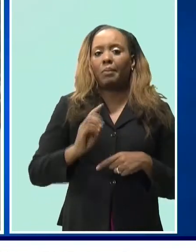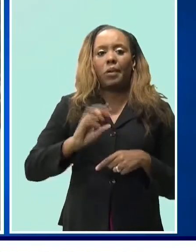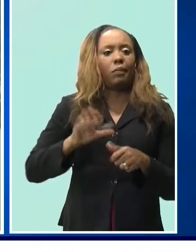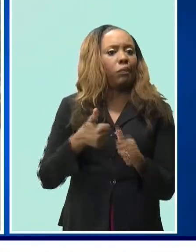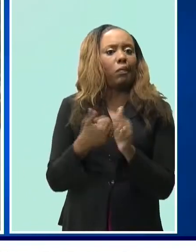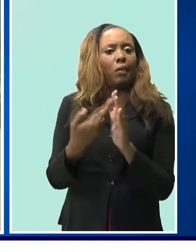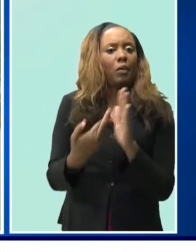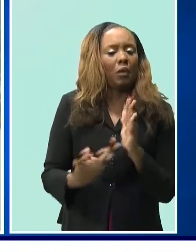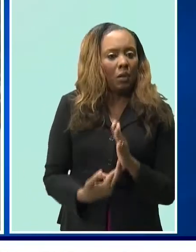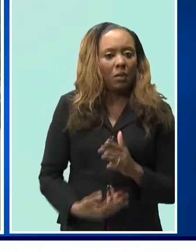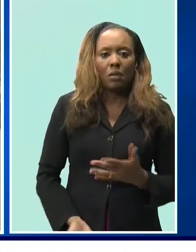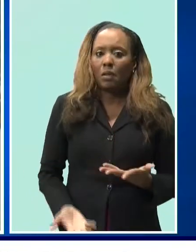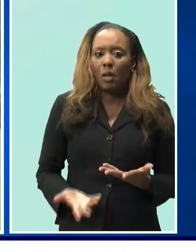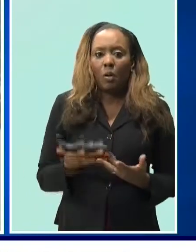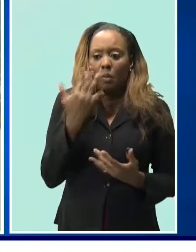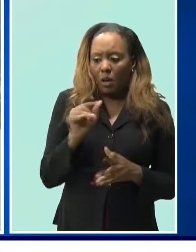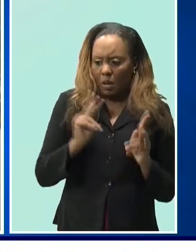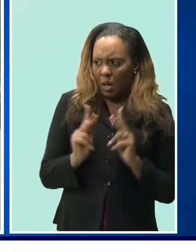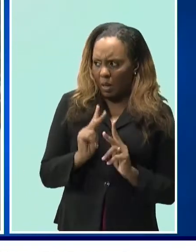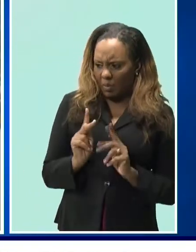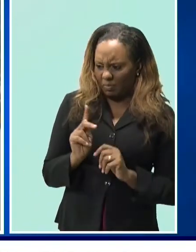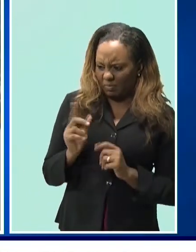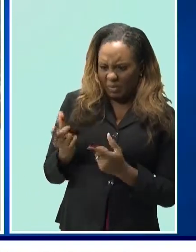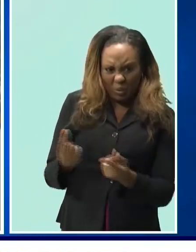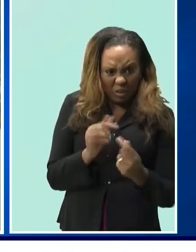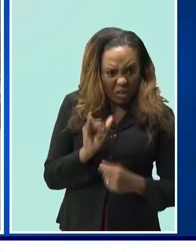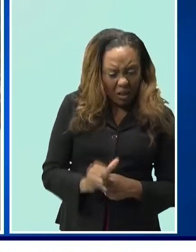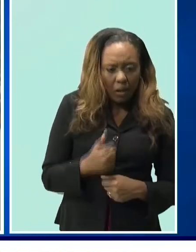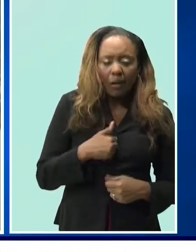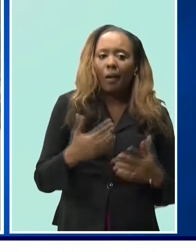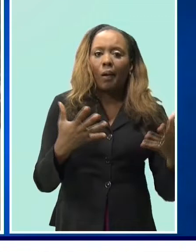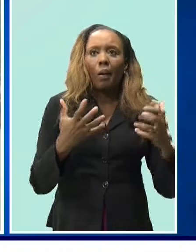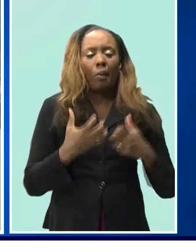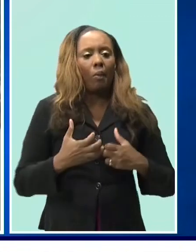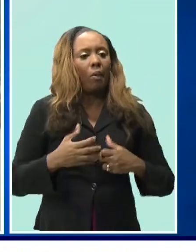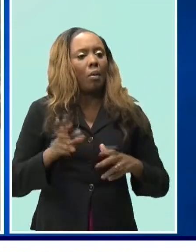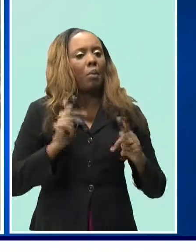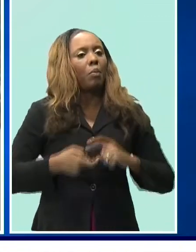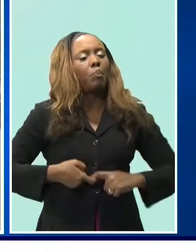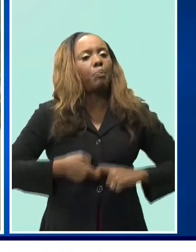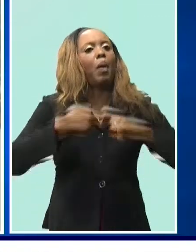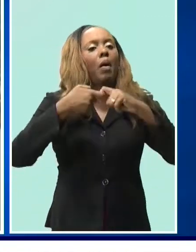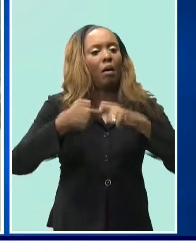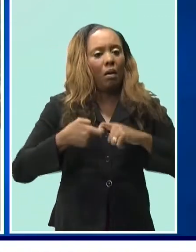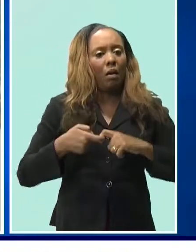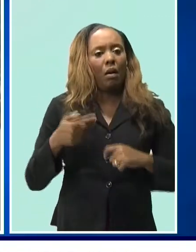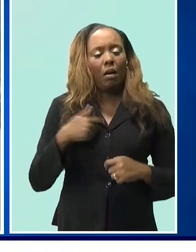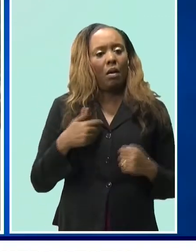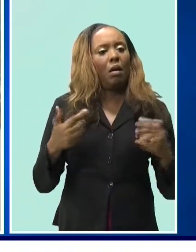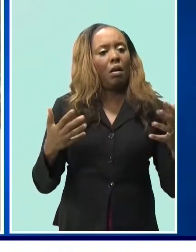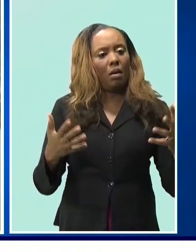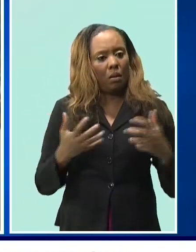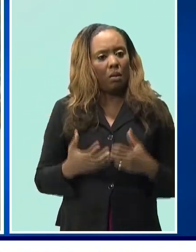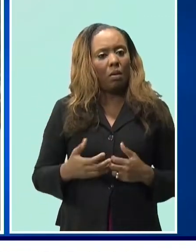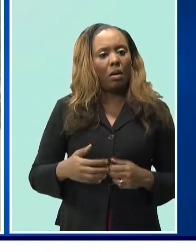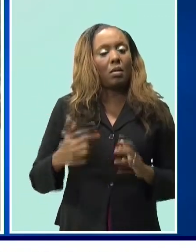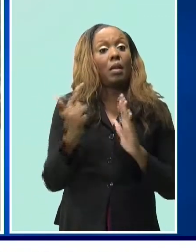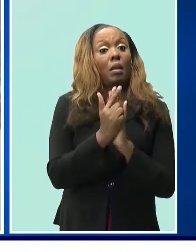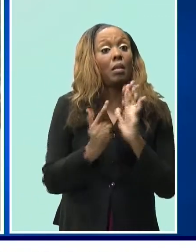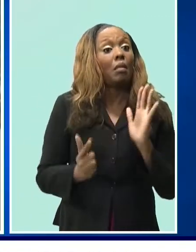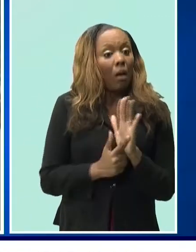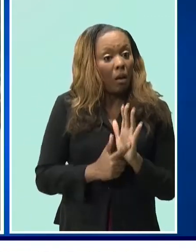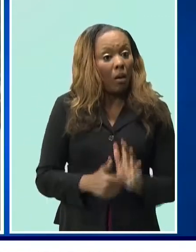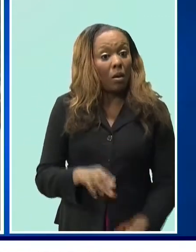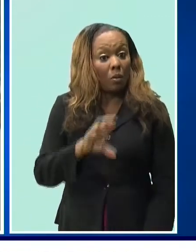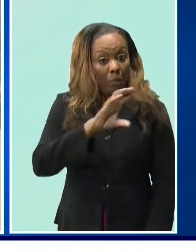basic 4 reasons why people should be on the road. And I would like to see a greater level of scrutiny and application of the law, because